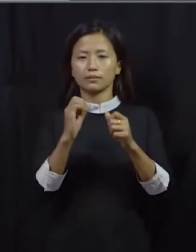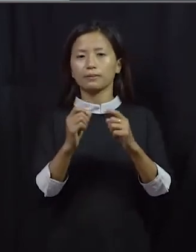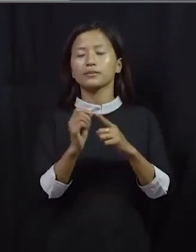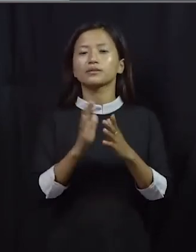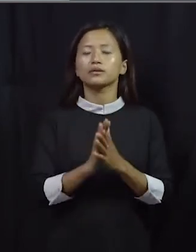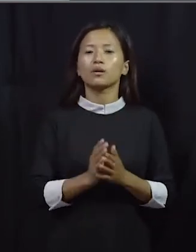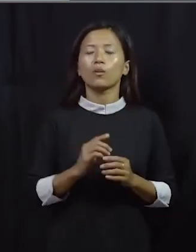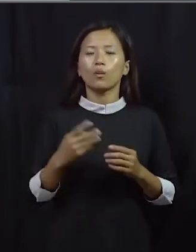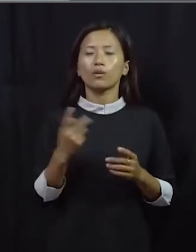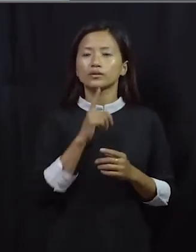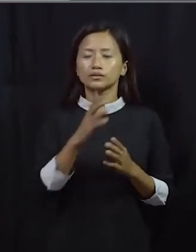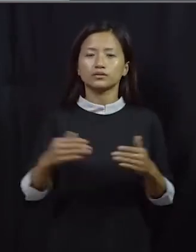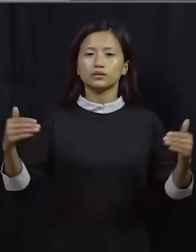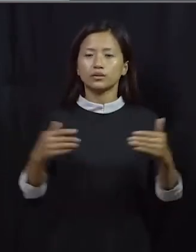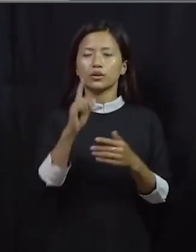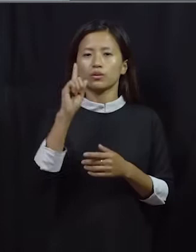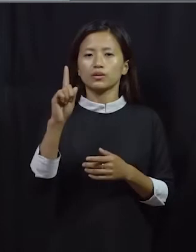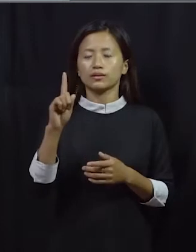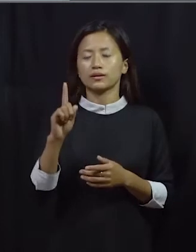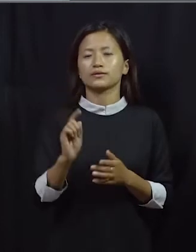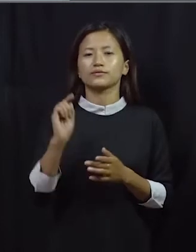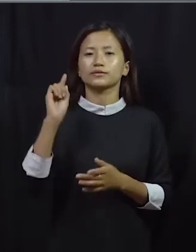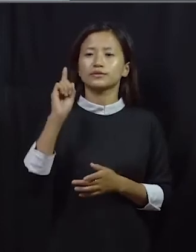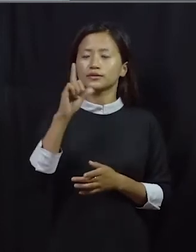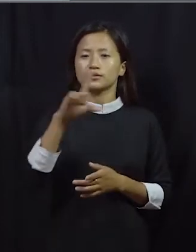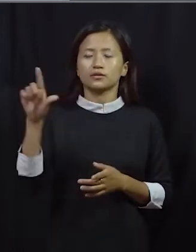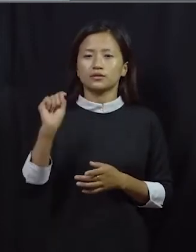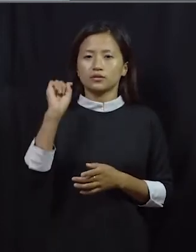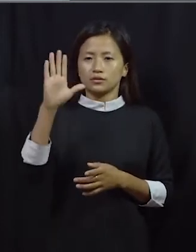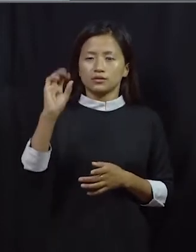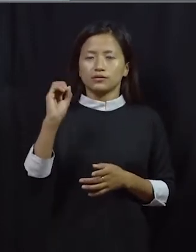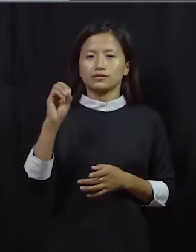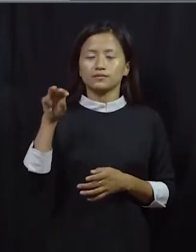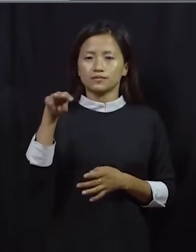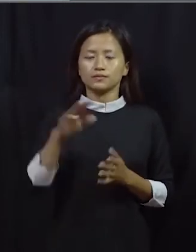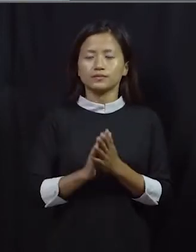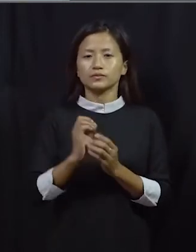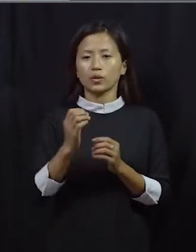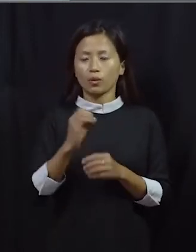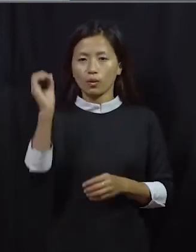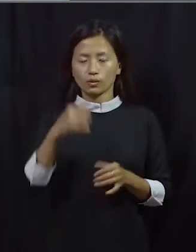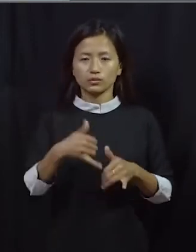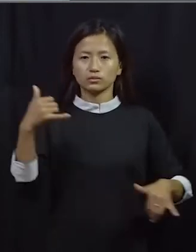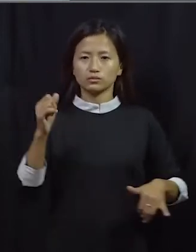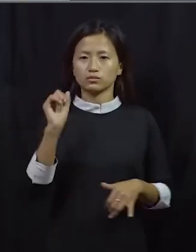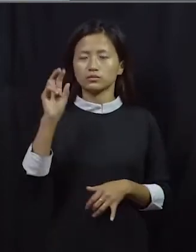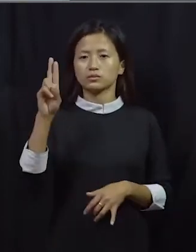Y introduced 1,50,000 on 1st October